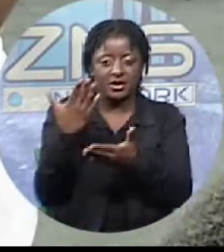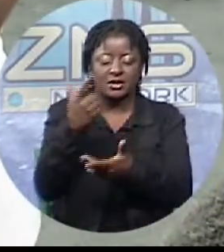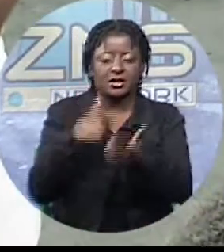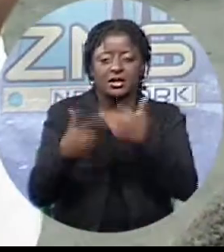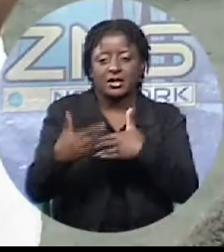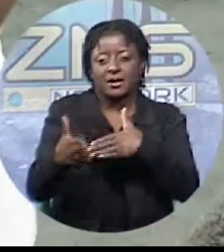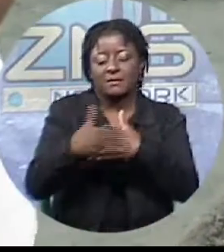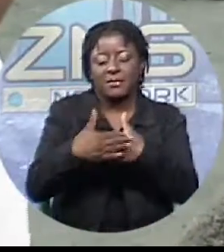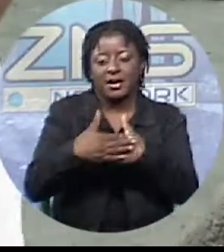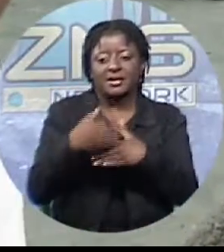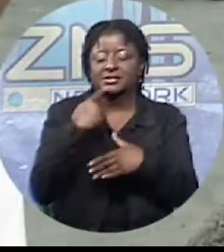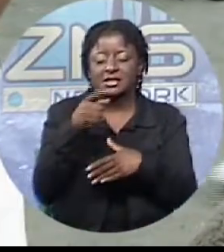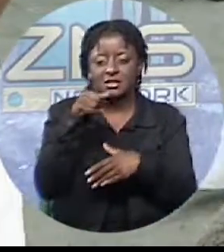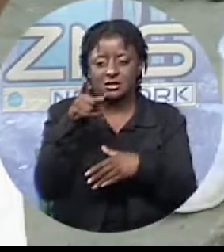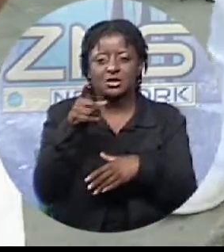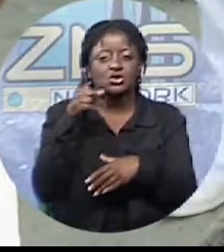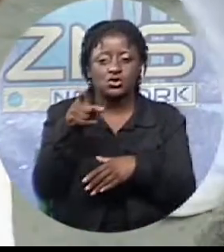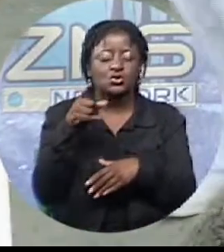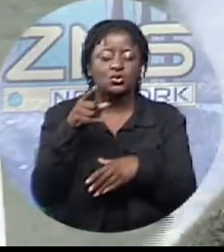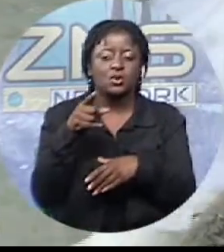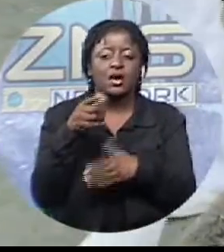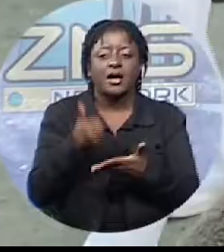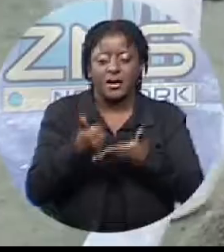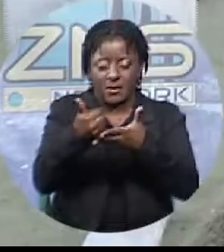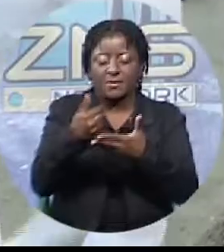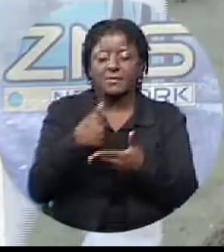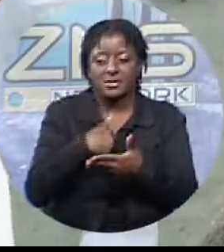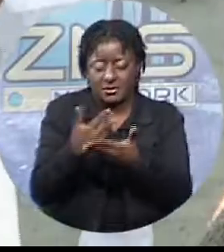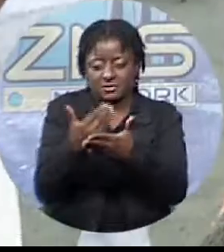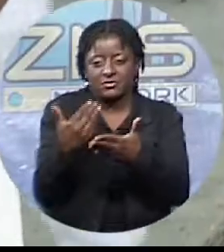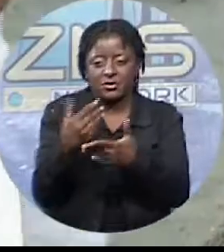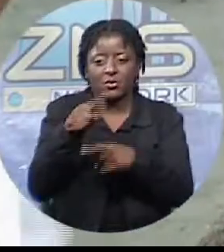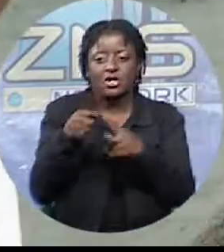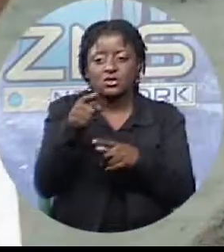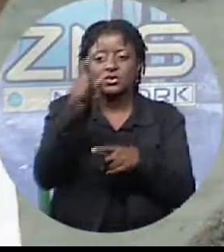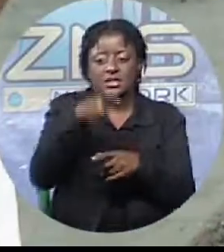weren't you the person who helped me? And when you need help, you could just come to me anytime.